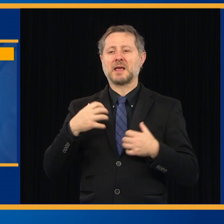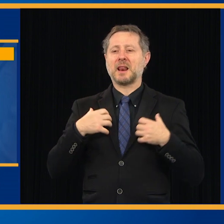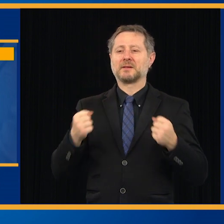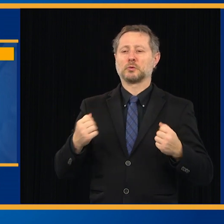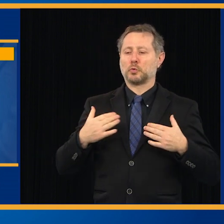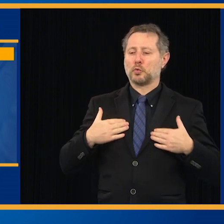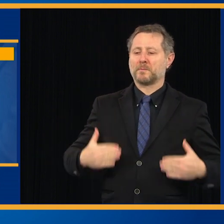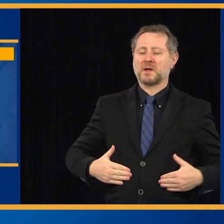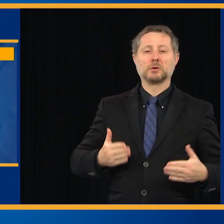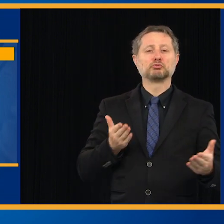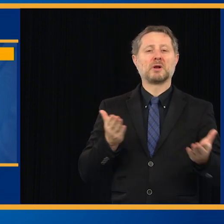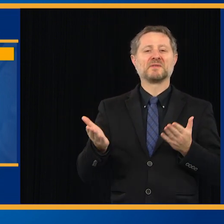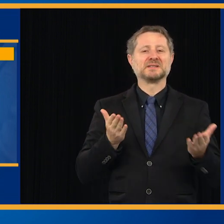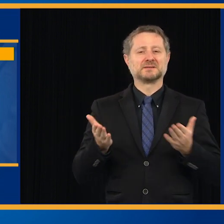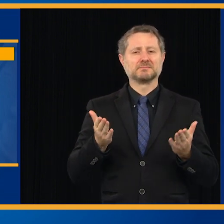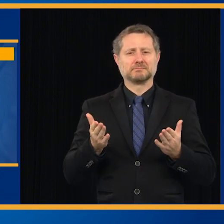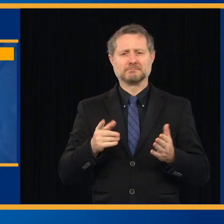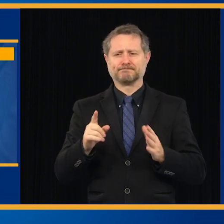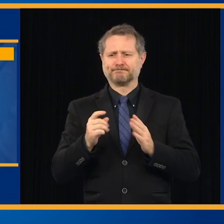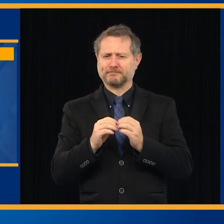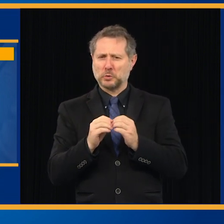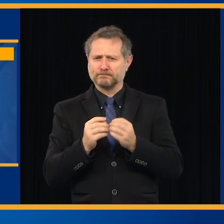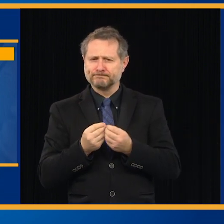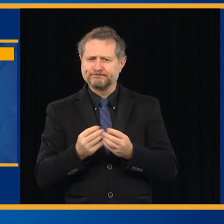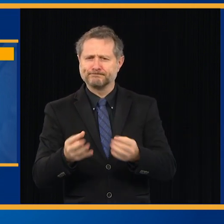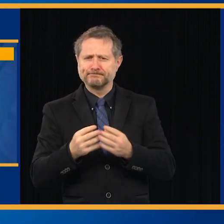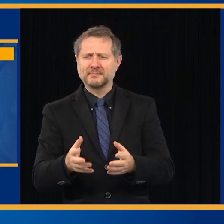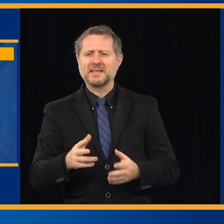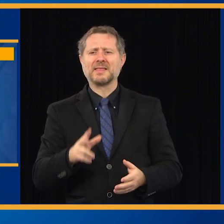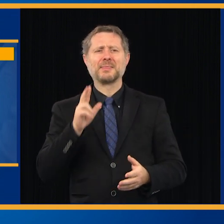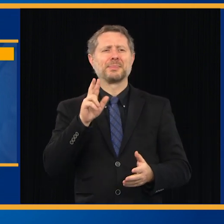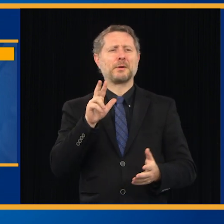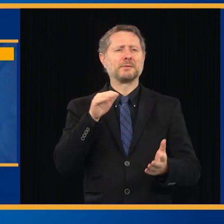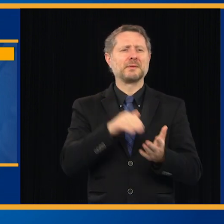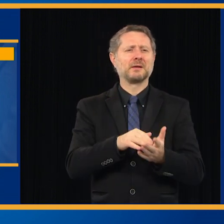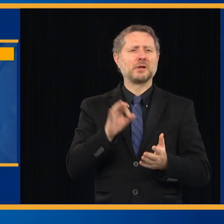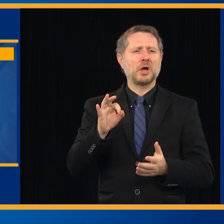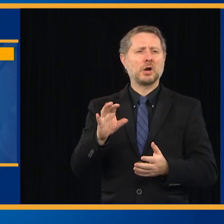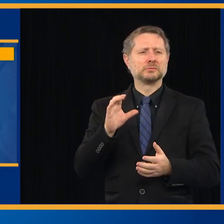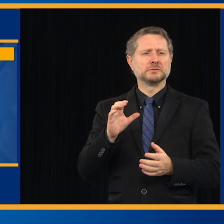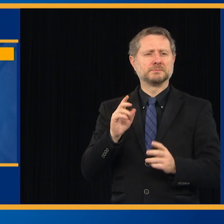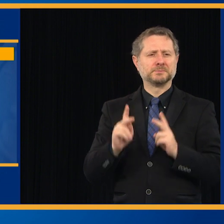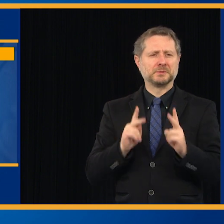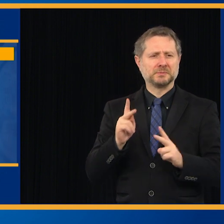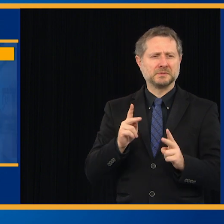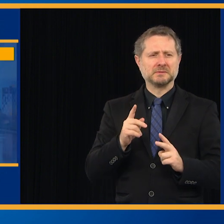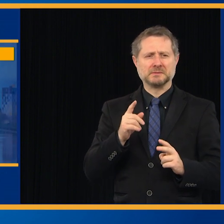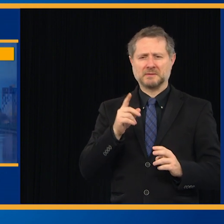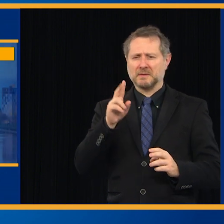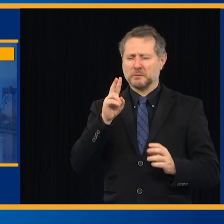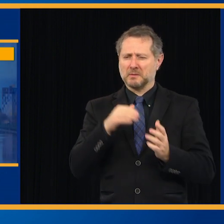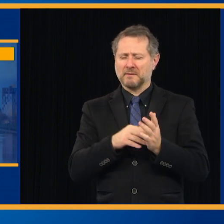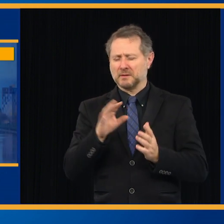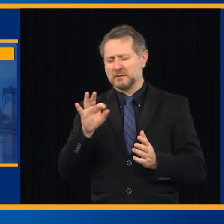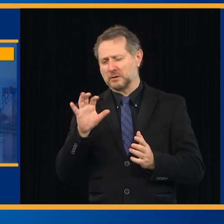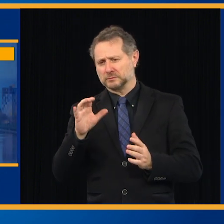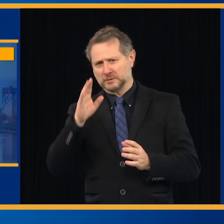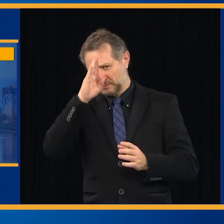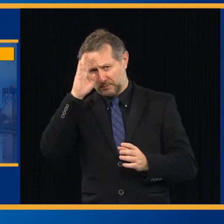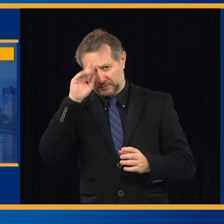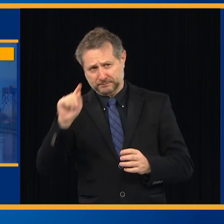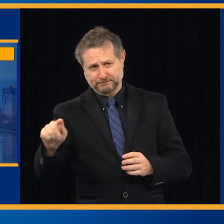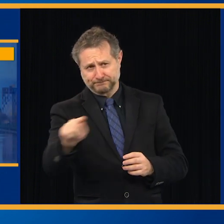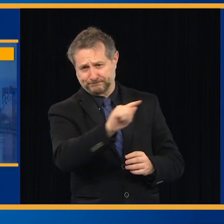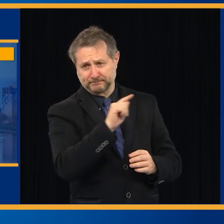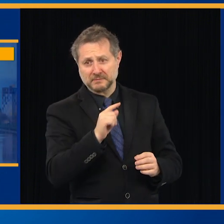side, administering it to 2,900 people at 15 hospitals, and we're looking for more doses to start